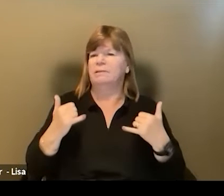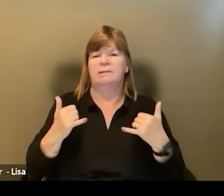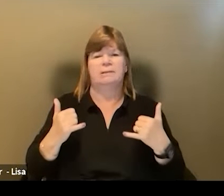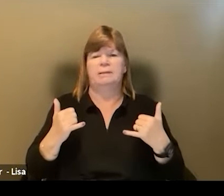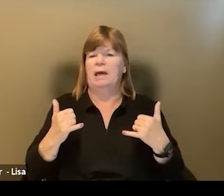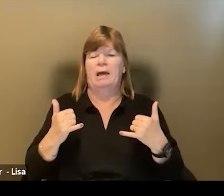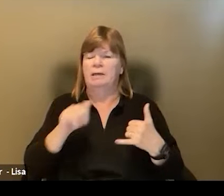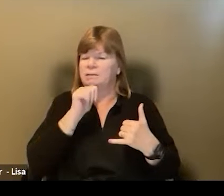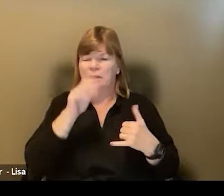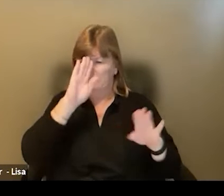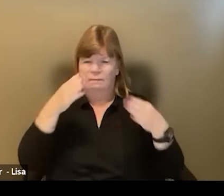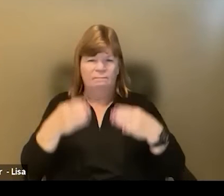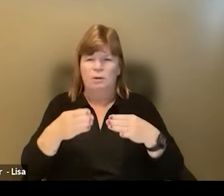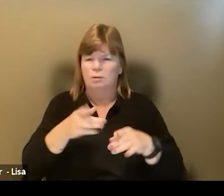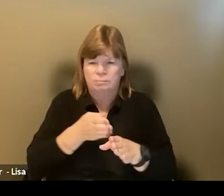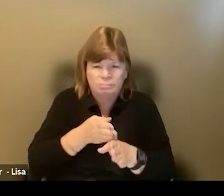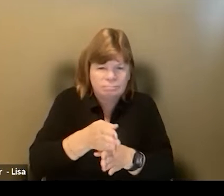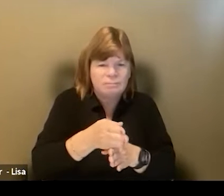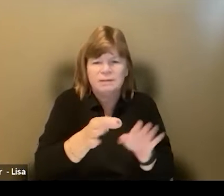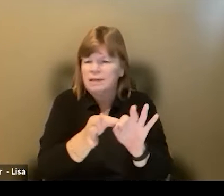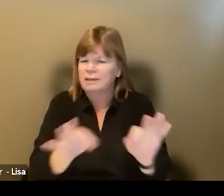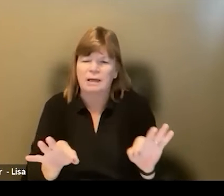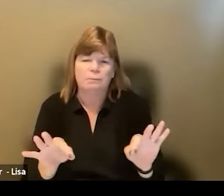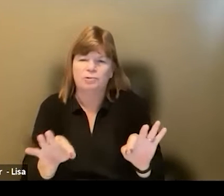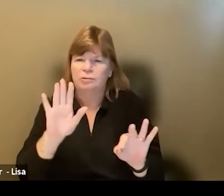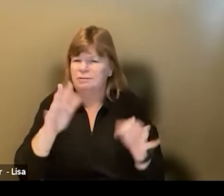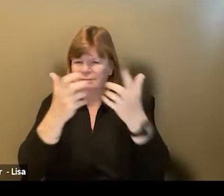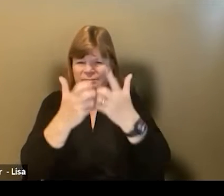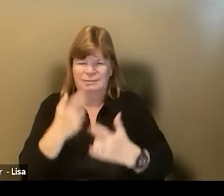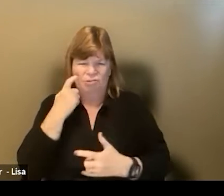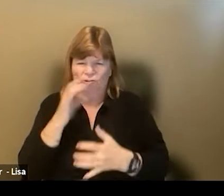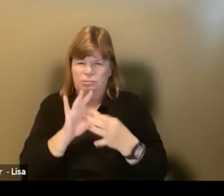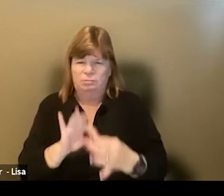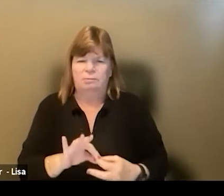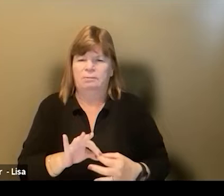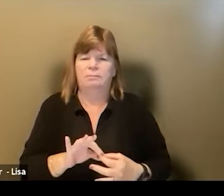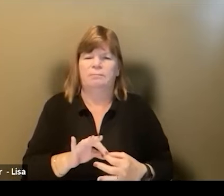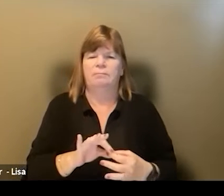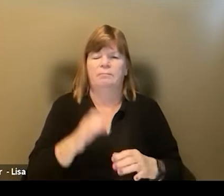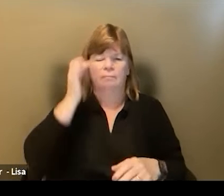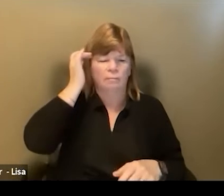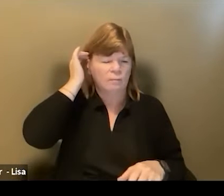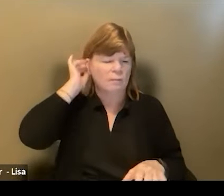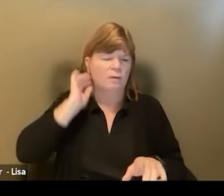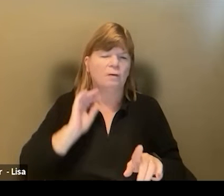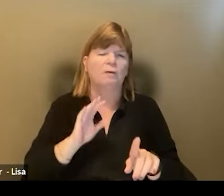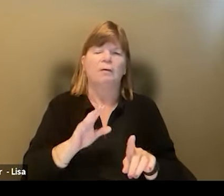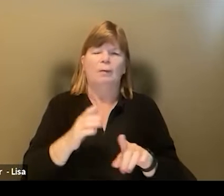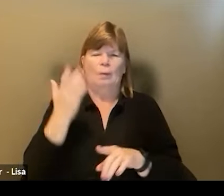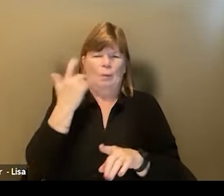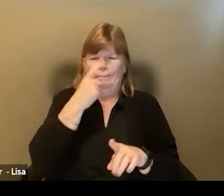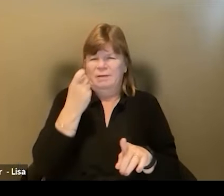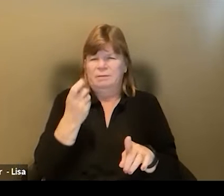this recording on areas of language edits or minor alignments that I just described made across the waiver documents